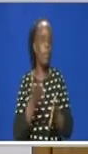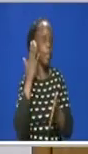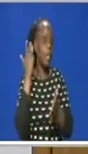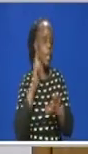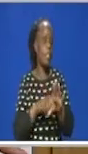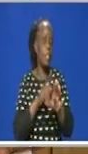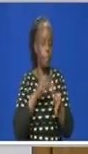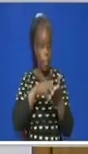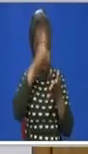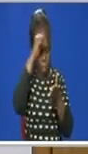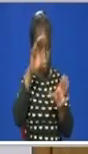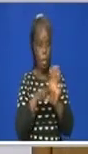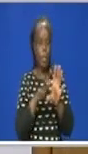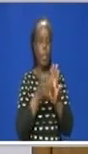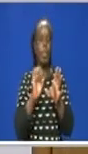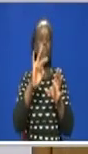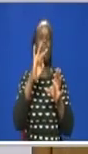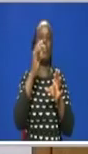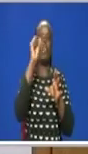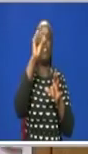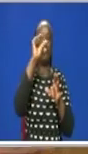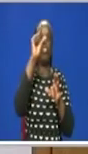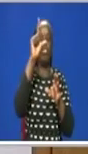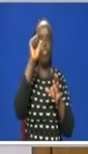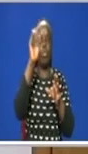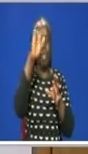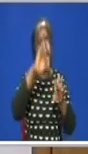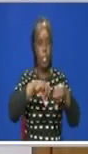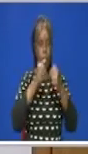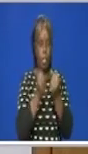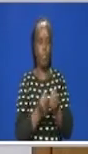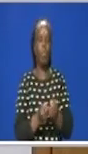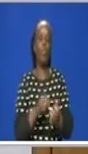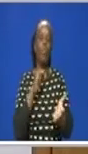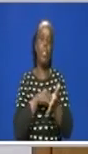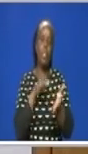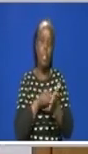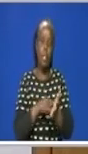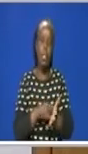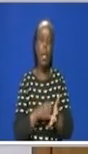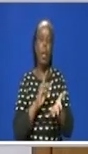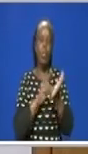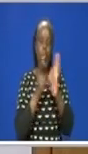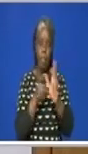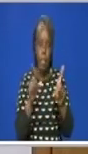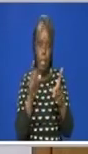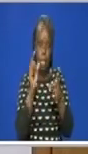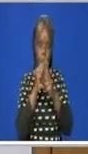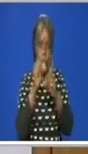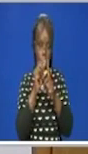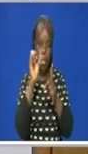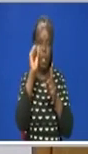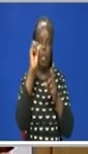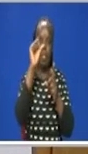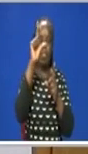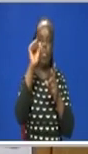the members of the solar system. Yes. What the solar system is composed of, or even how to define the term solar system. Yes. And we said